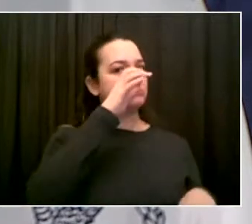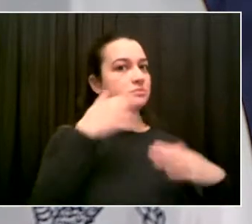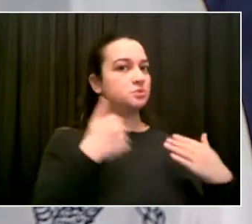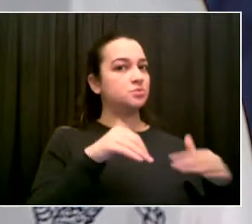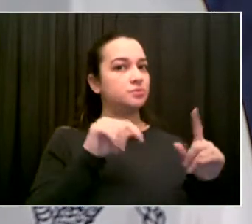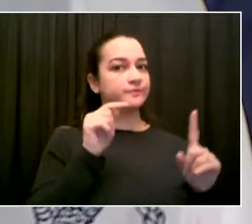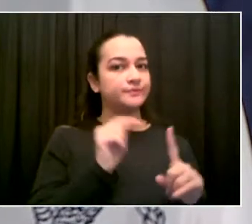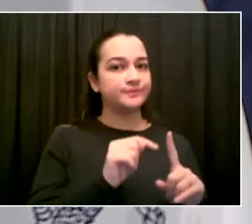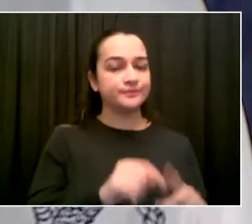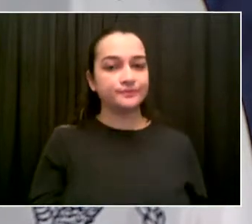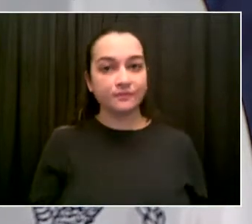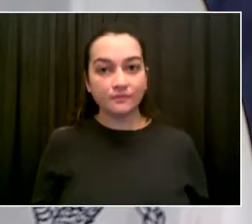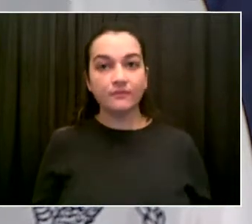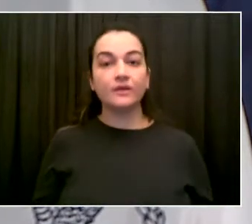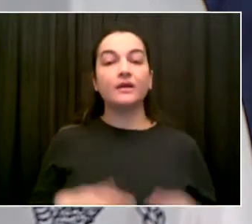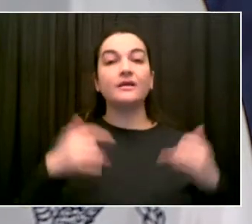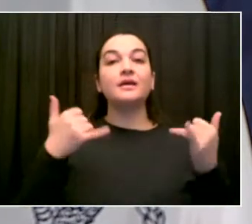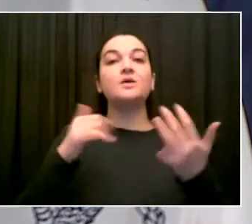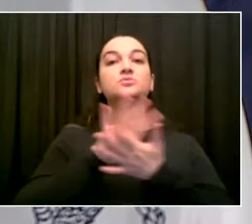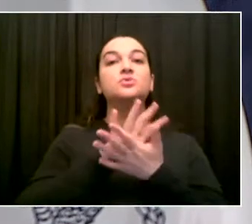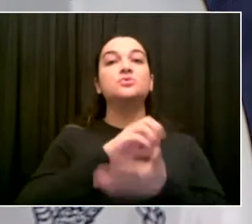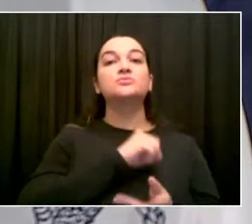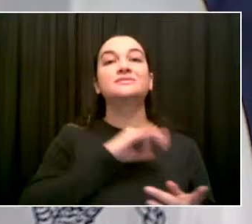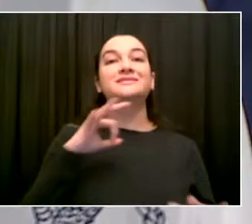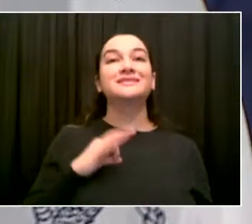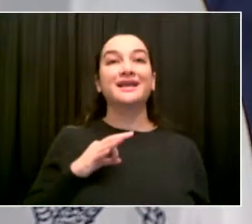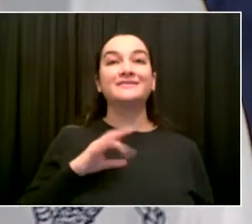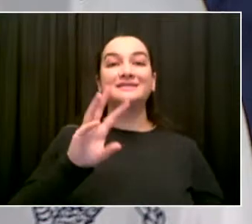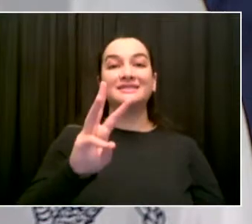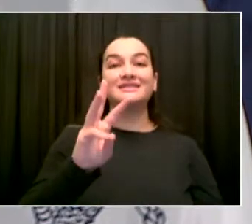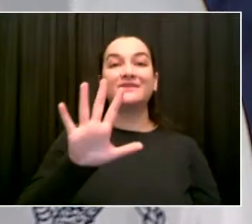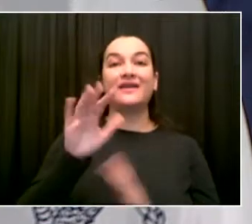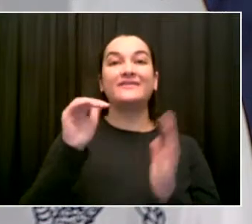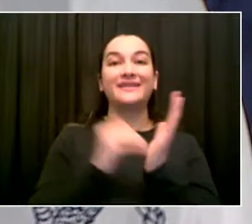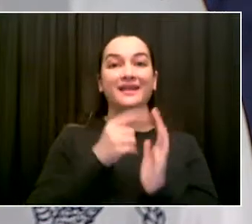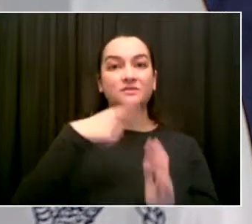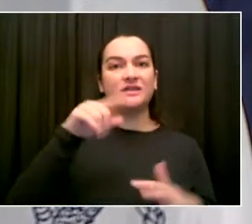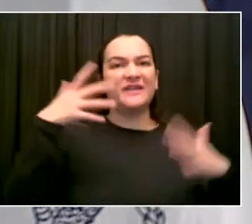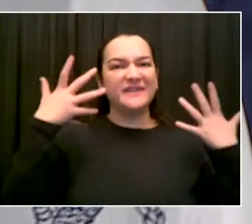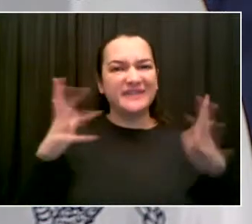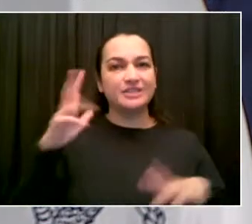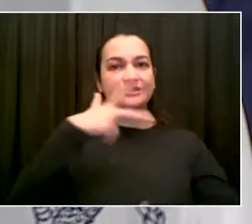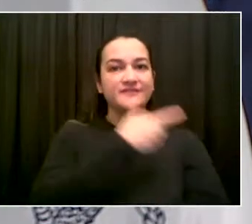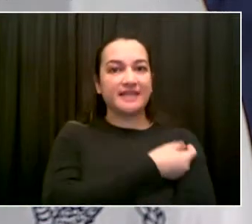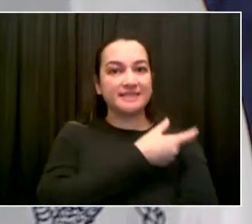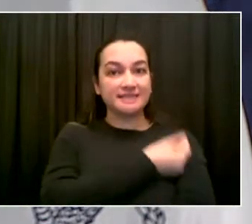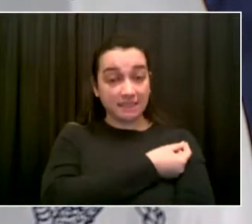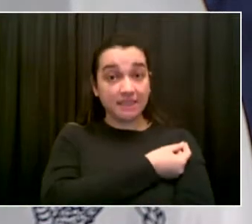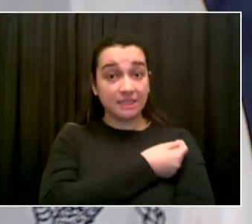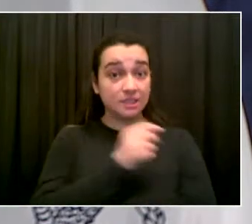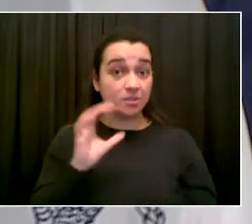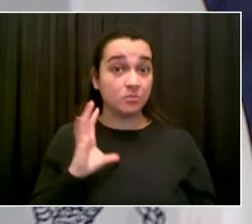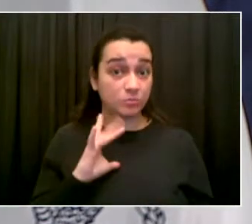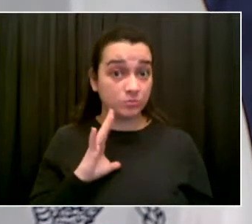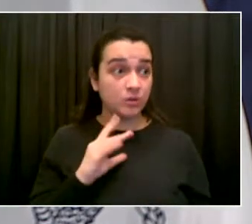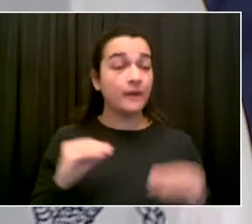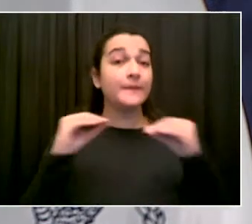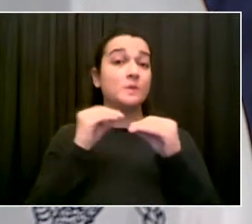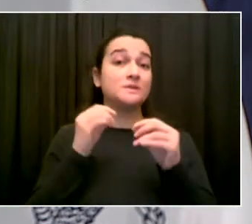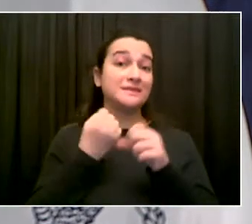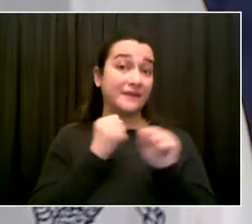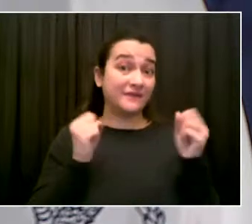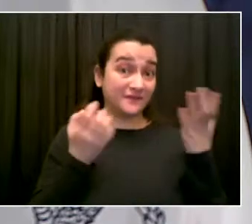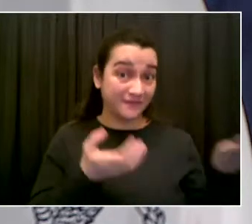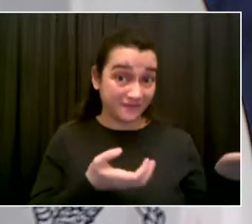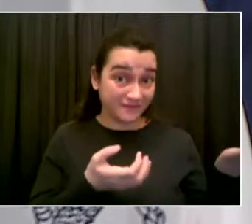haven't gotten the report on, and more getting vaccinated all the time. So all of this was factored into thinking about how we